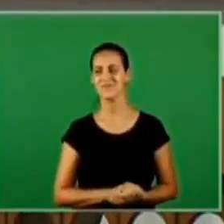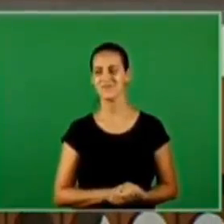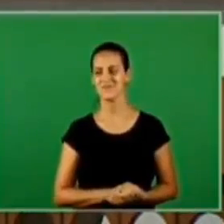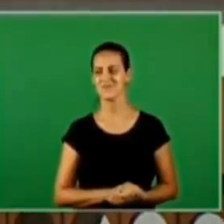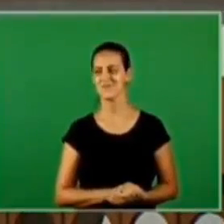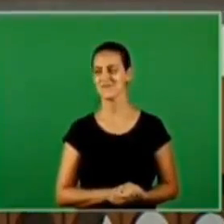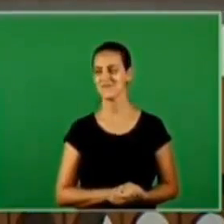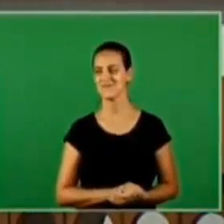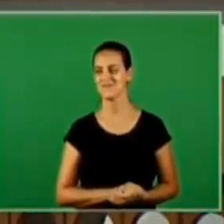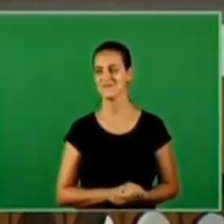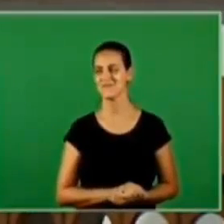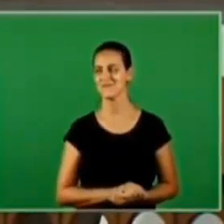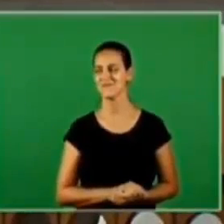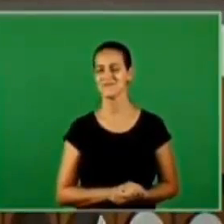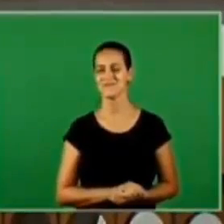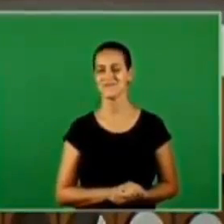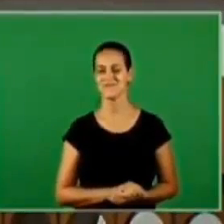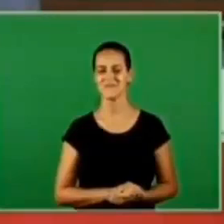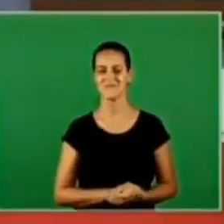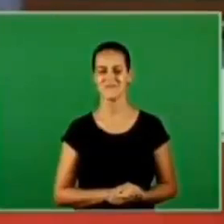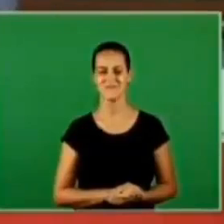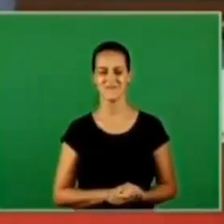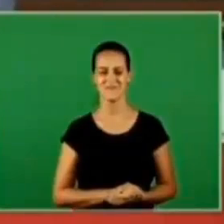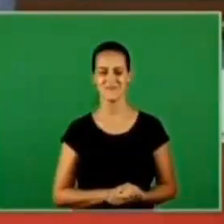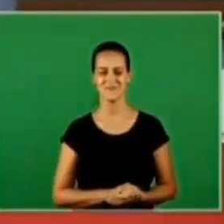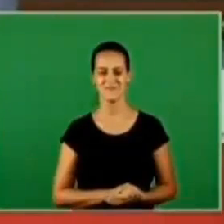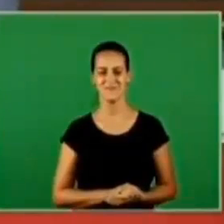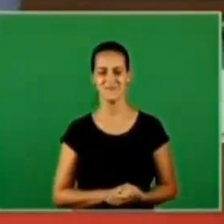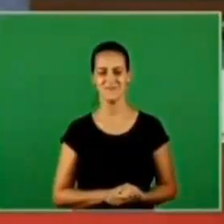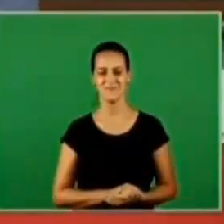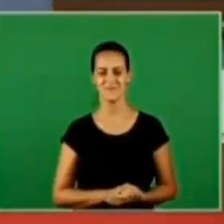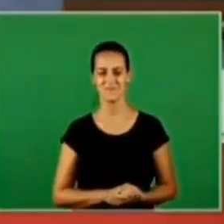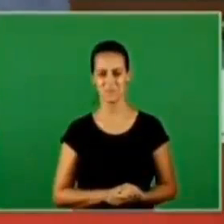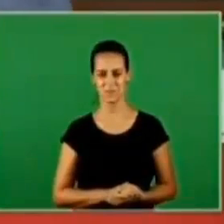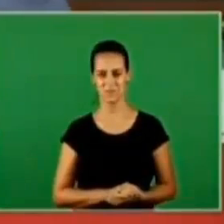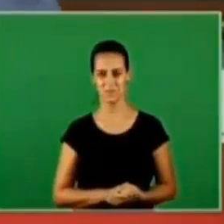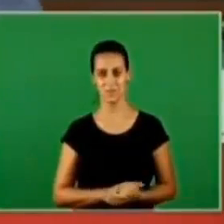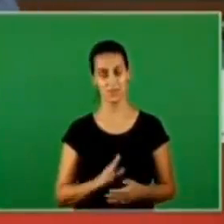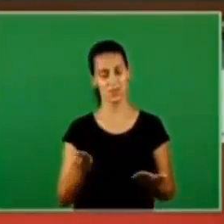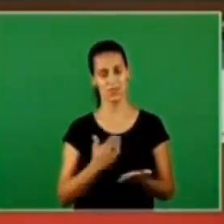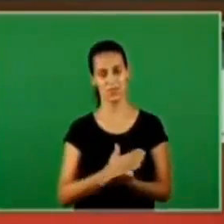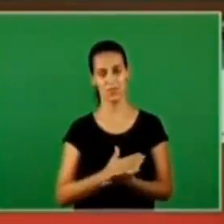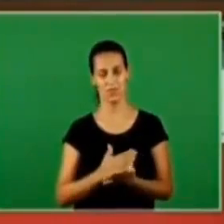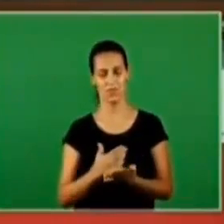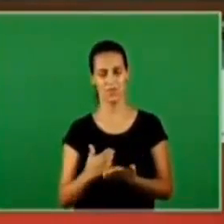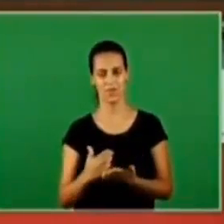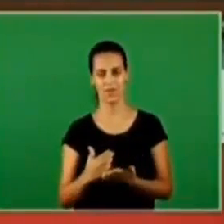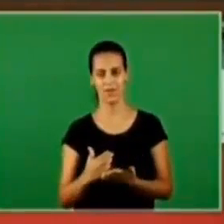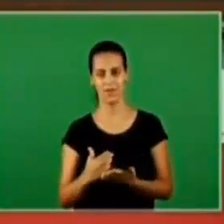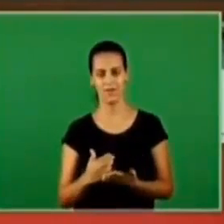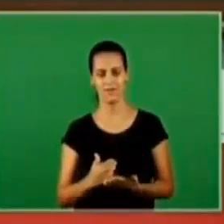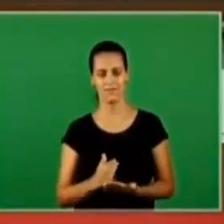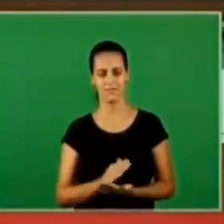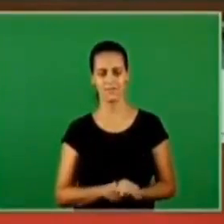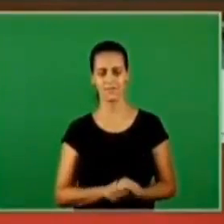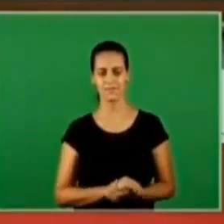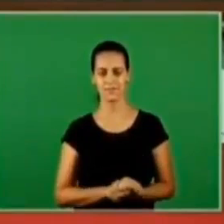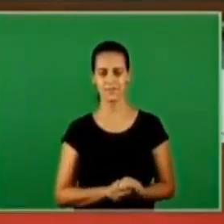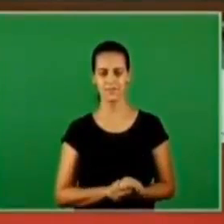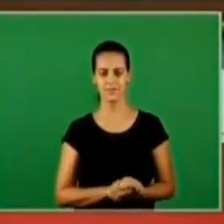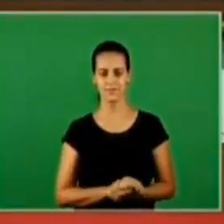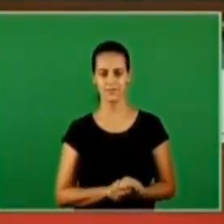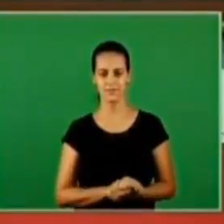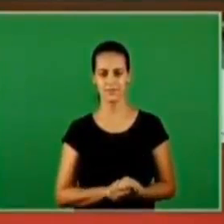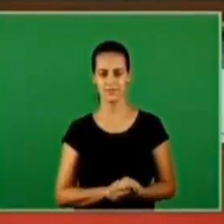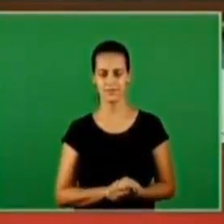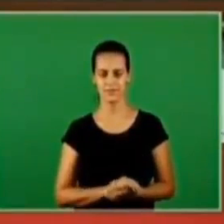Firstly, you've already seen what was already explained. In the beginning, here it is, the beginning of the